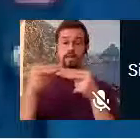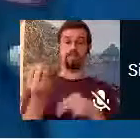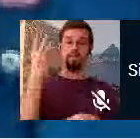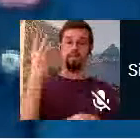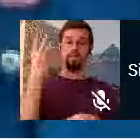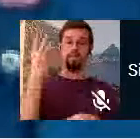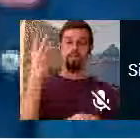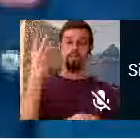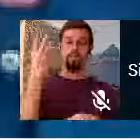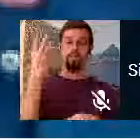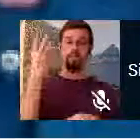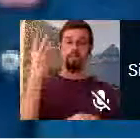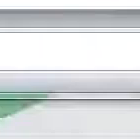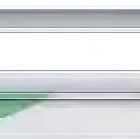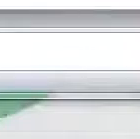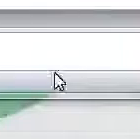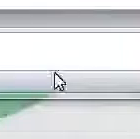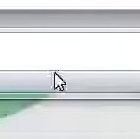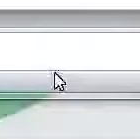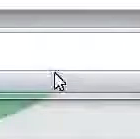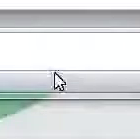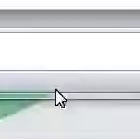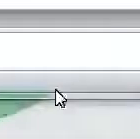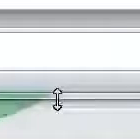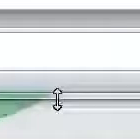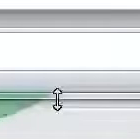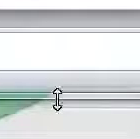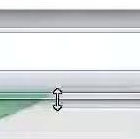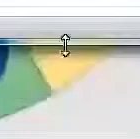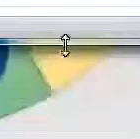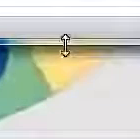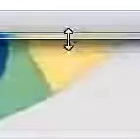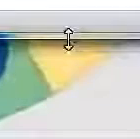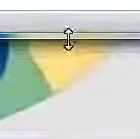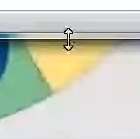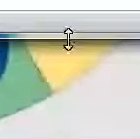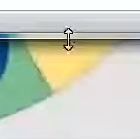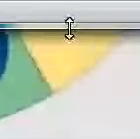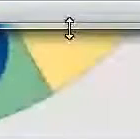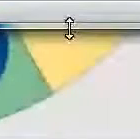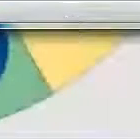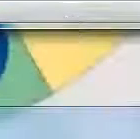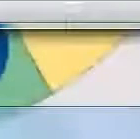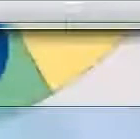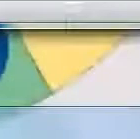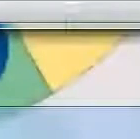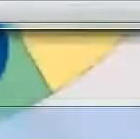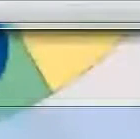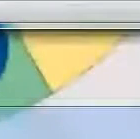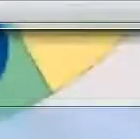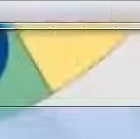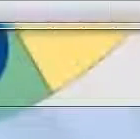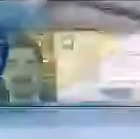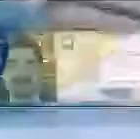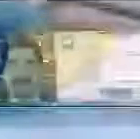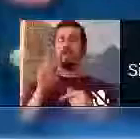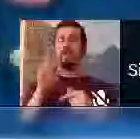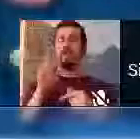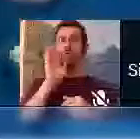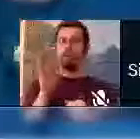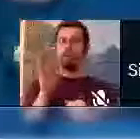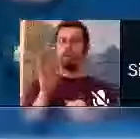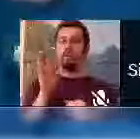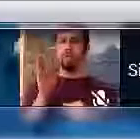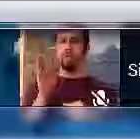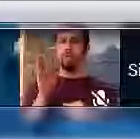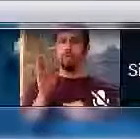I will talk by reading out loud for everybody, and then I'll go back. Is it in a situation? Oh, is that